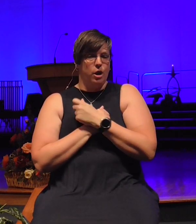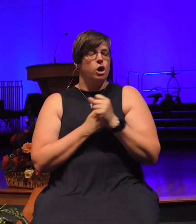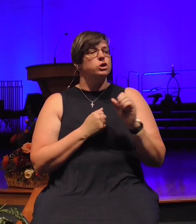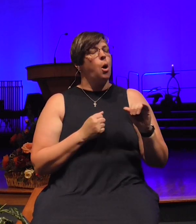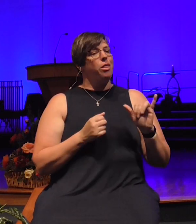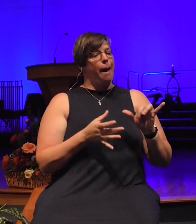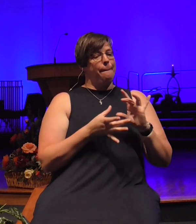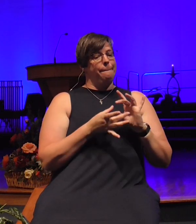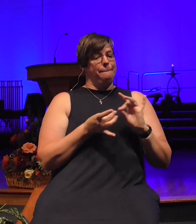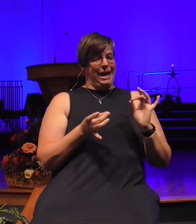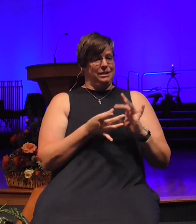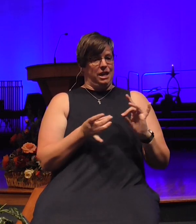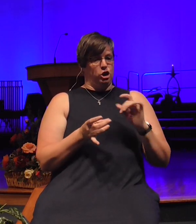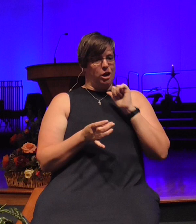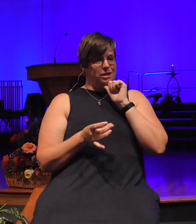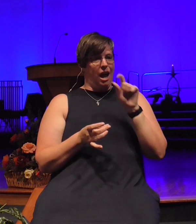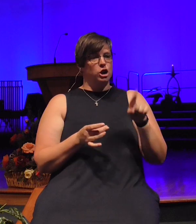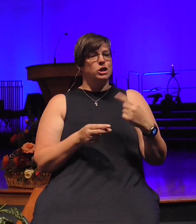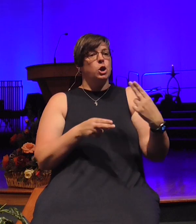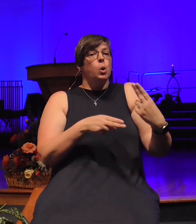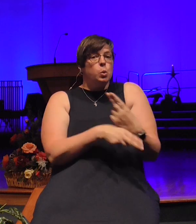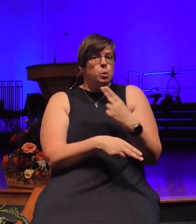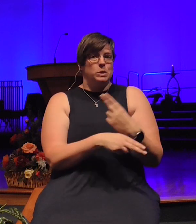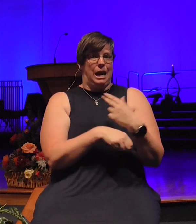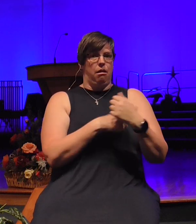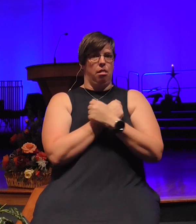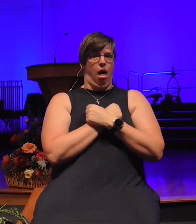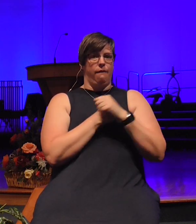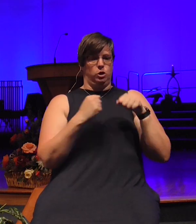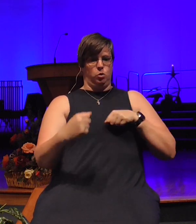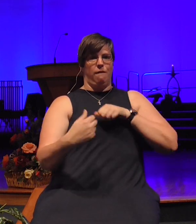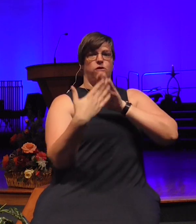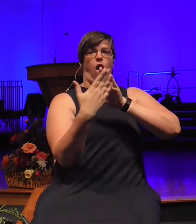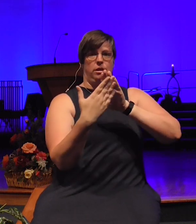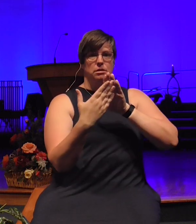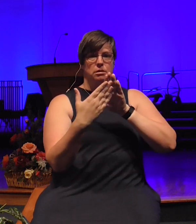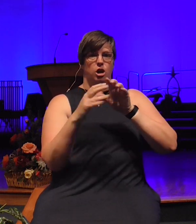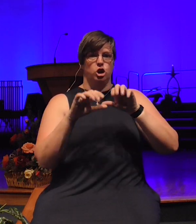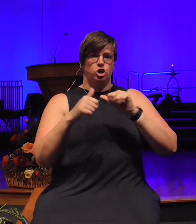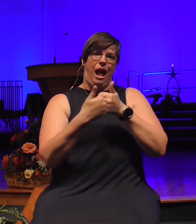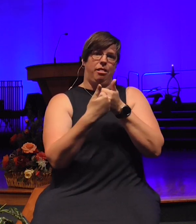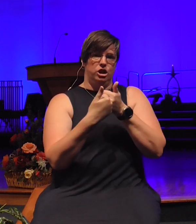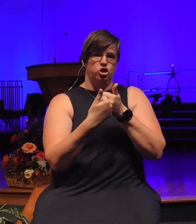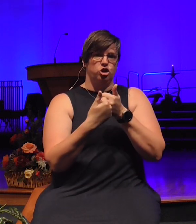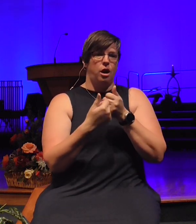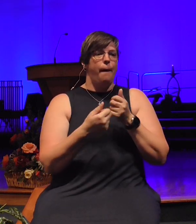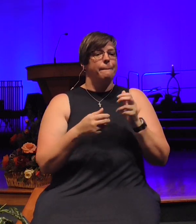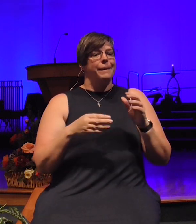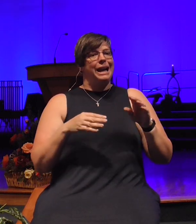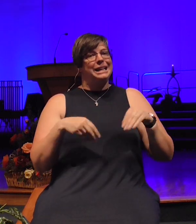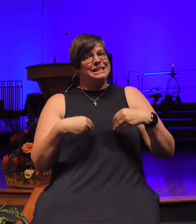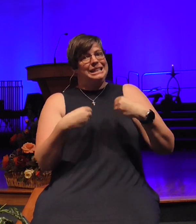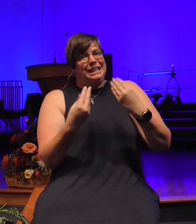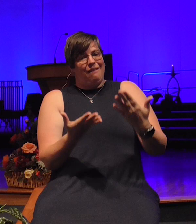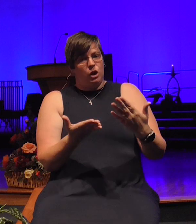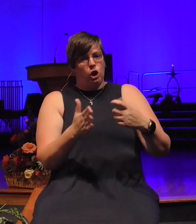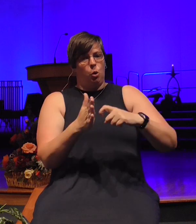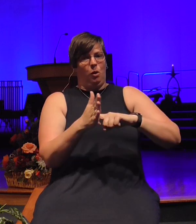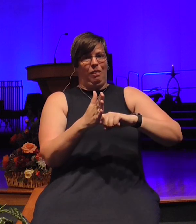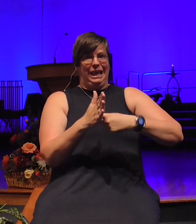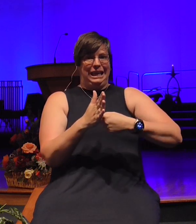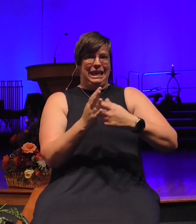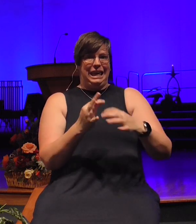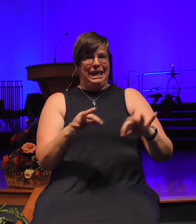message isn't just about using love to face and confront the world's challenges. It's giving us the key about how to